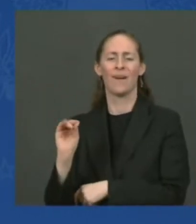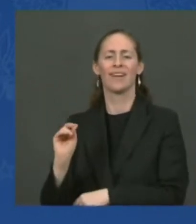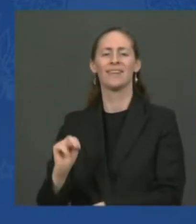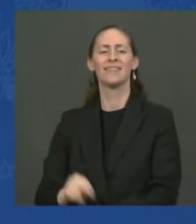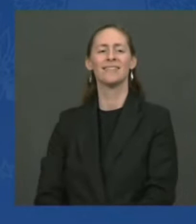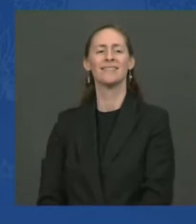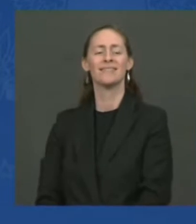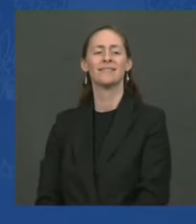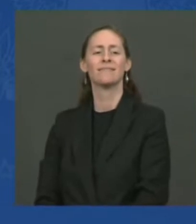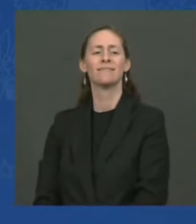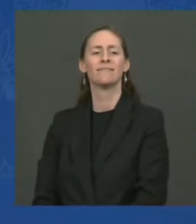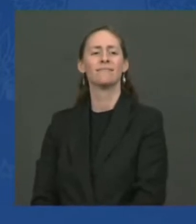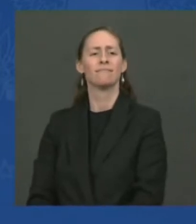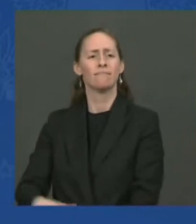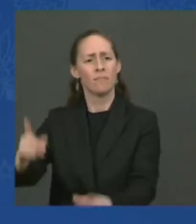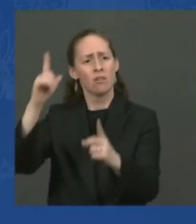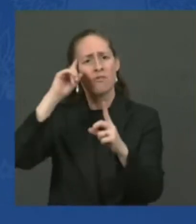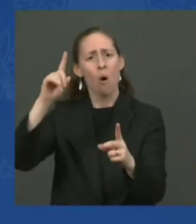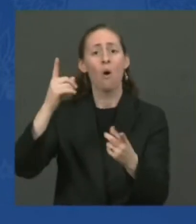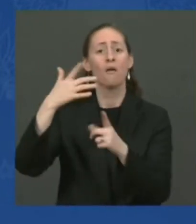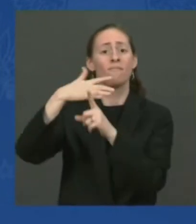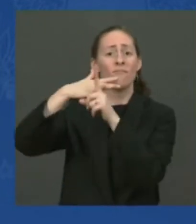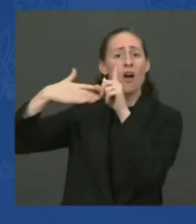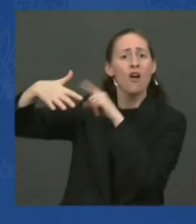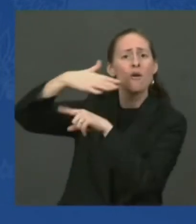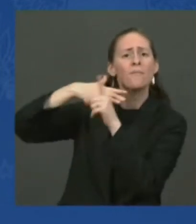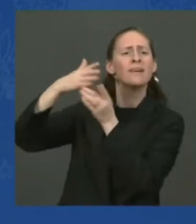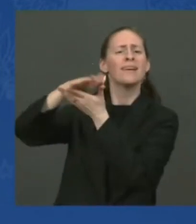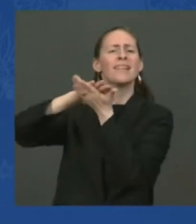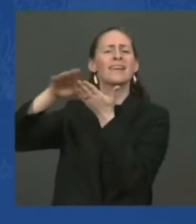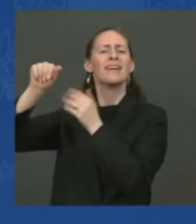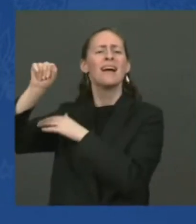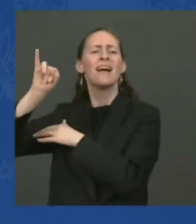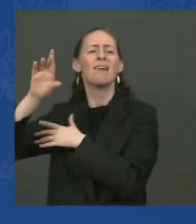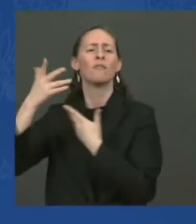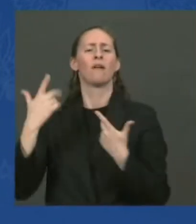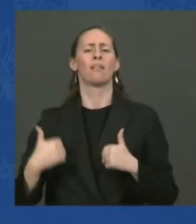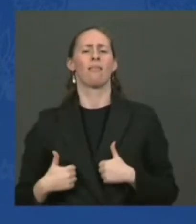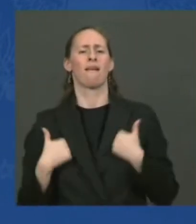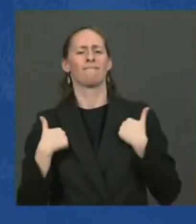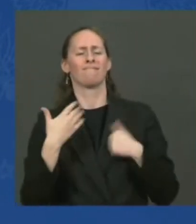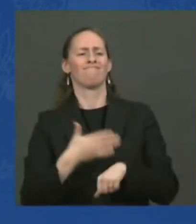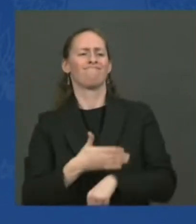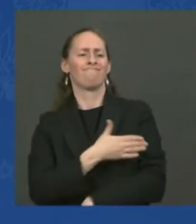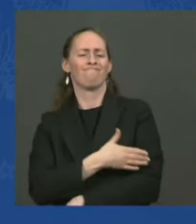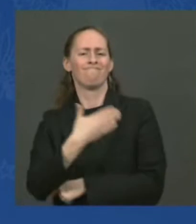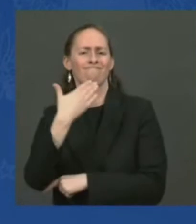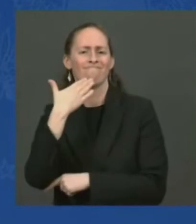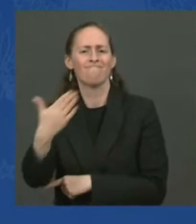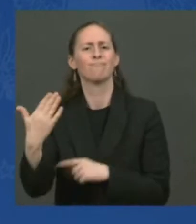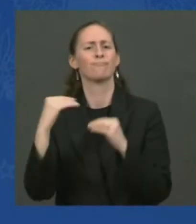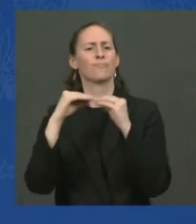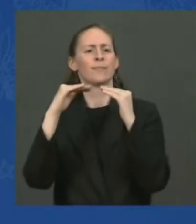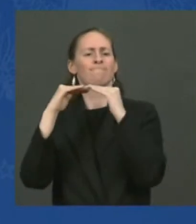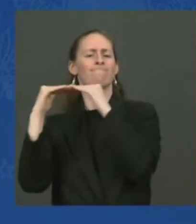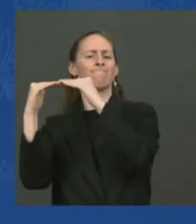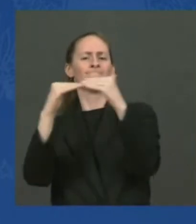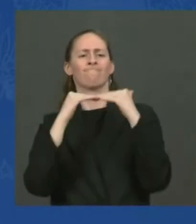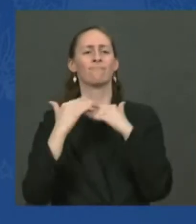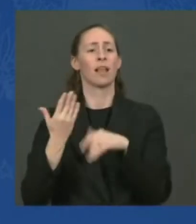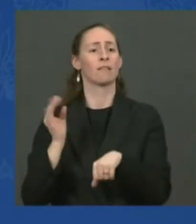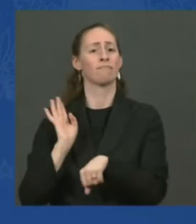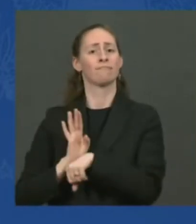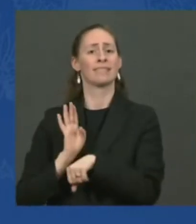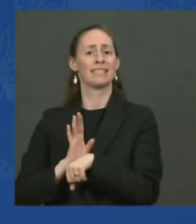ensuring clean air and clean water, delivering better quality of life with equity, helping businesses thrive, and turbocharging